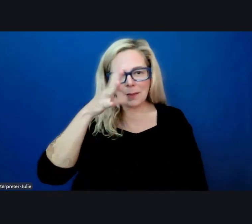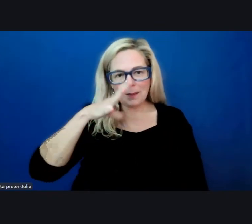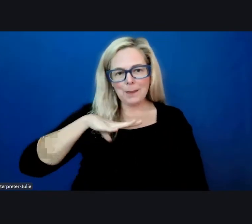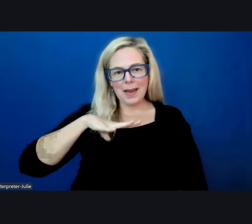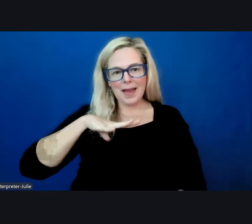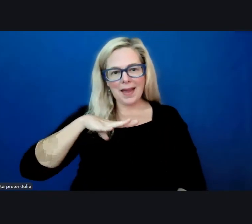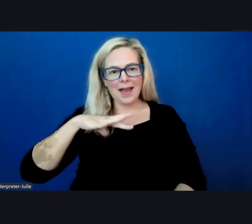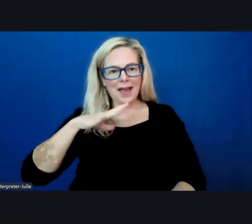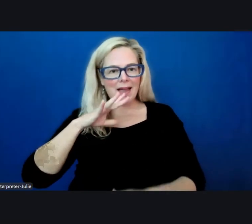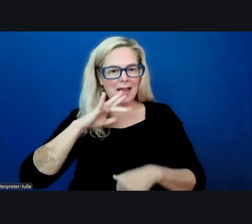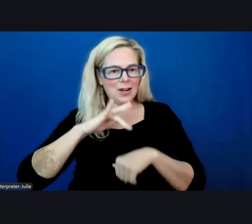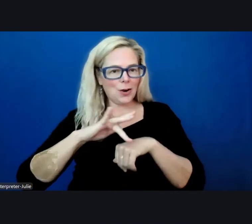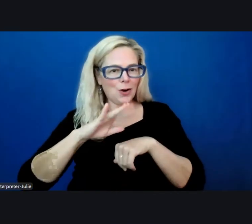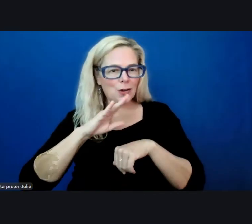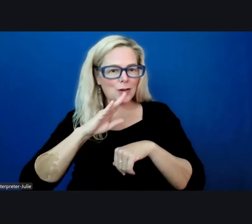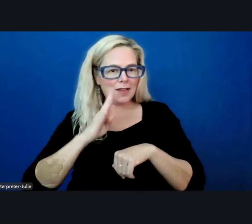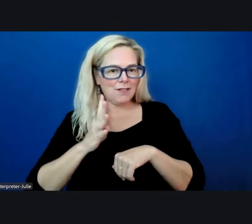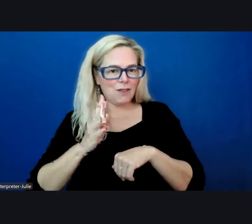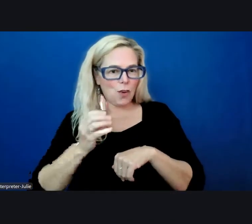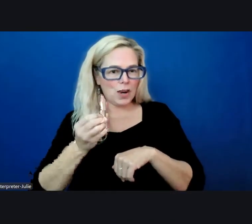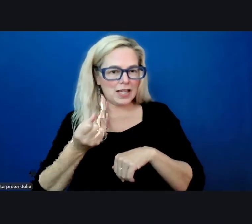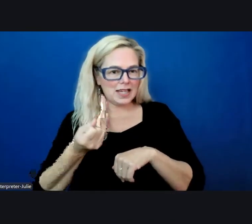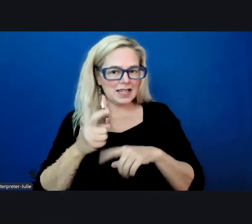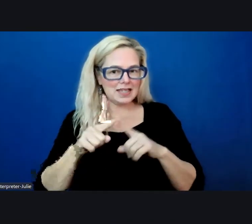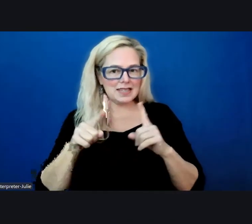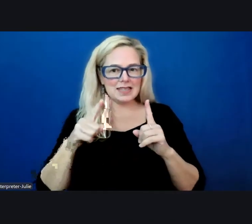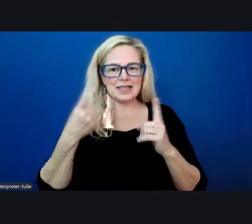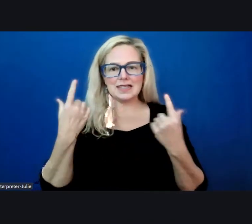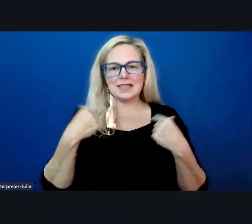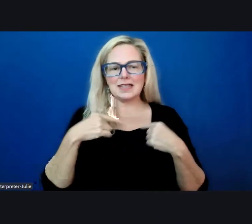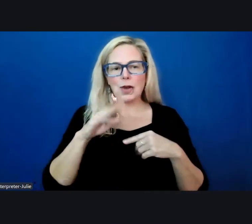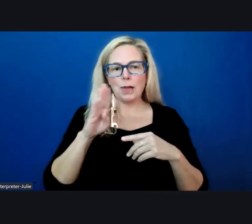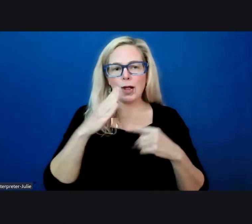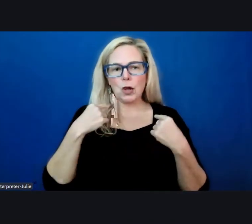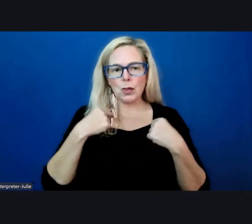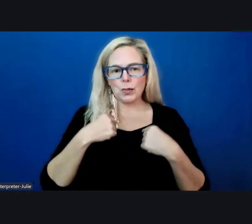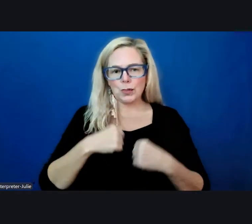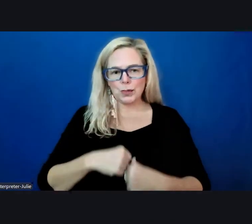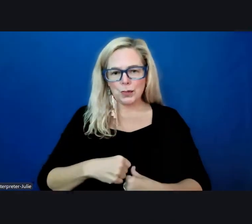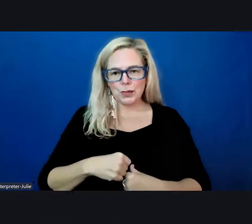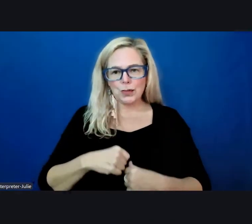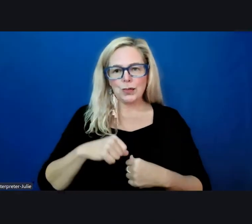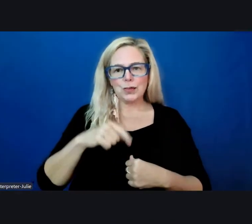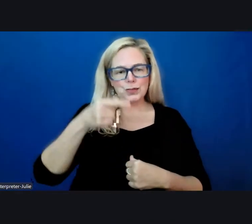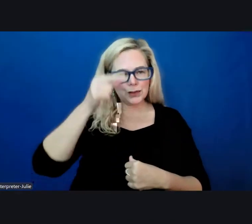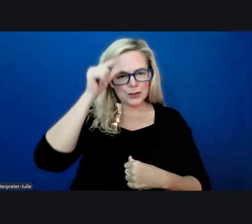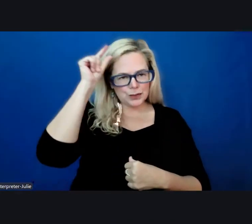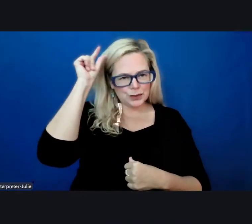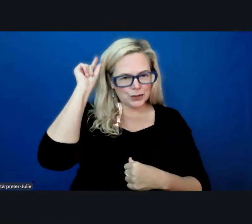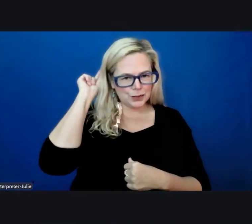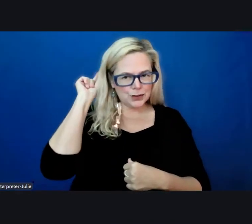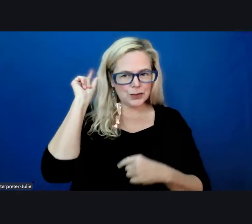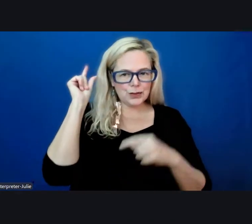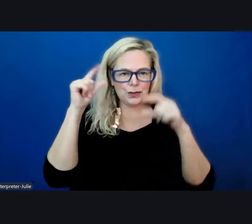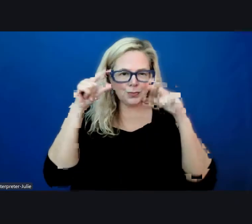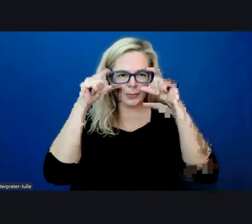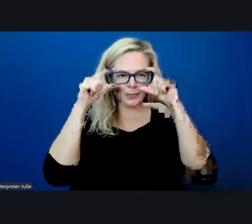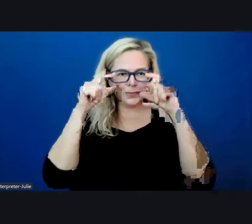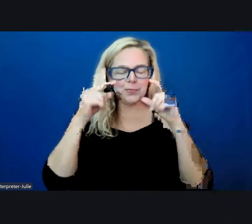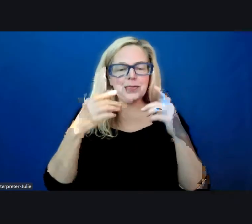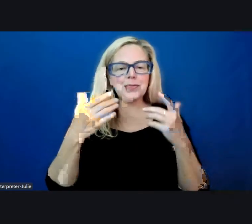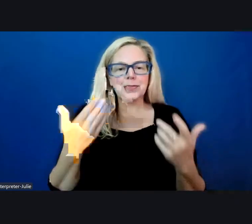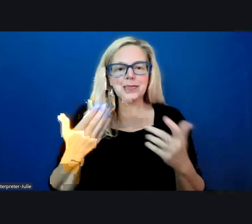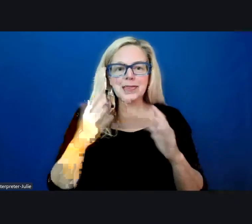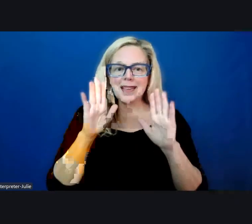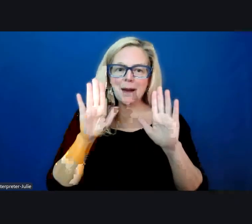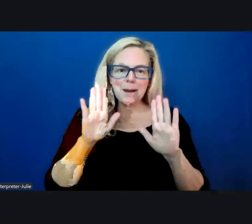brown skin. I'm wearing black glasses, and I have a green jacket. And so I'm excited to moderate this session. We have amazing speakers ahead